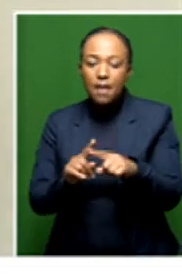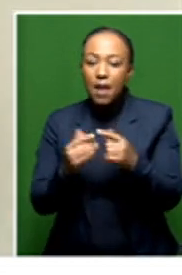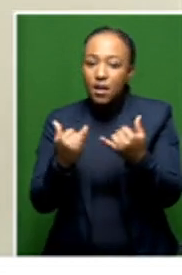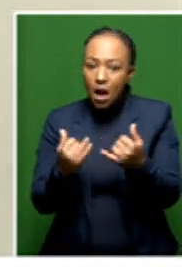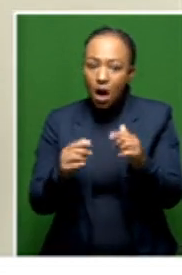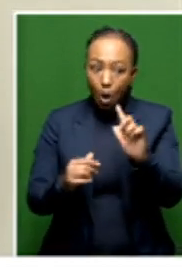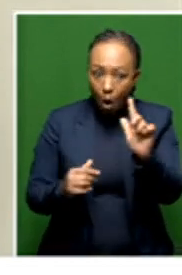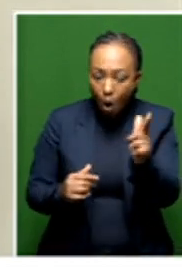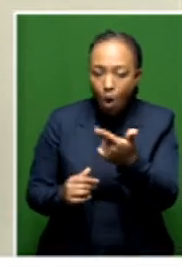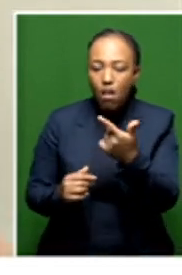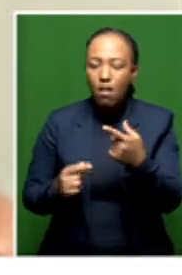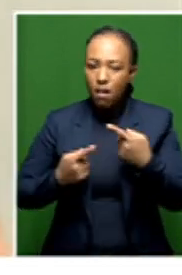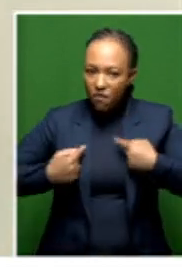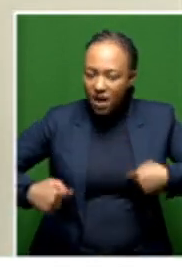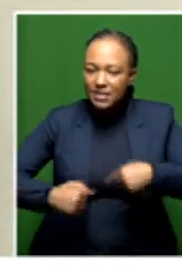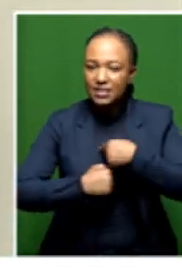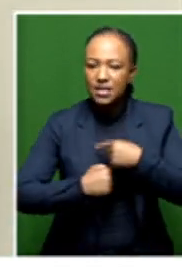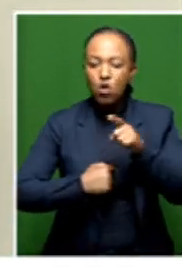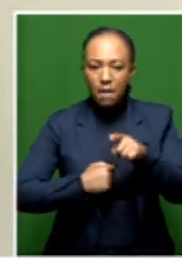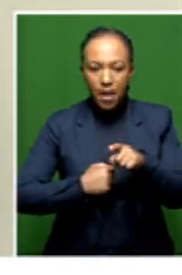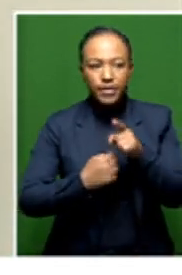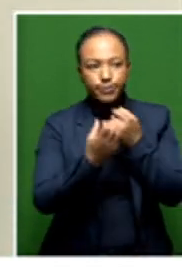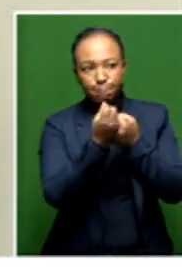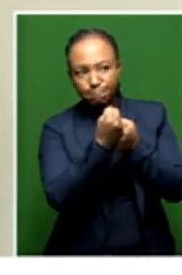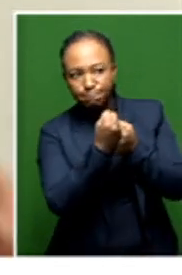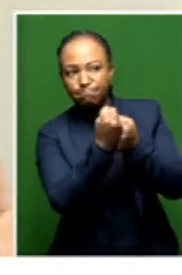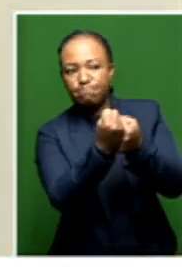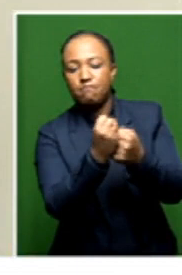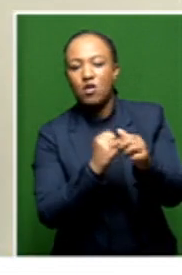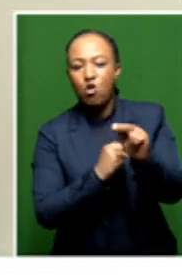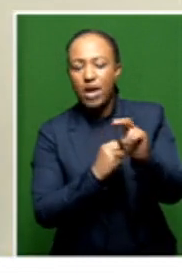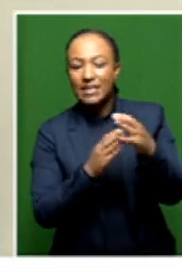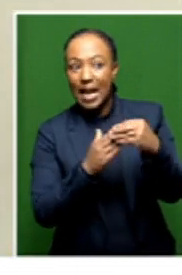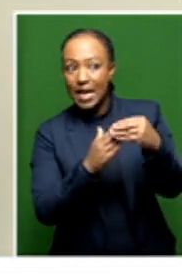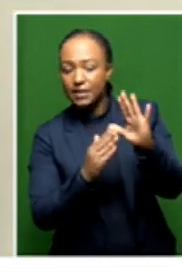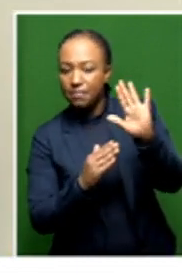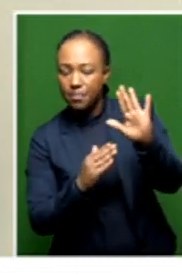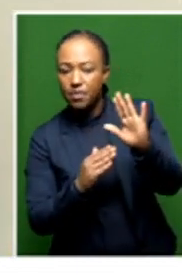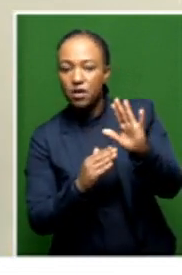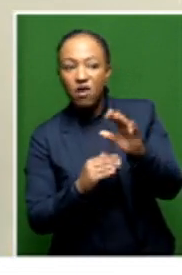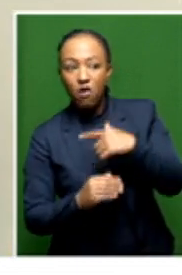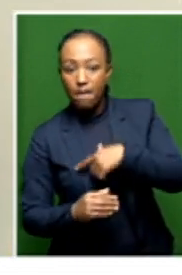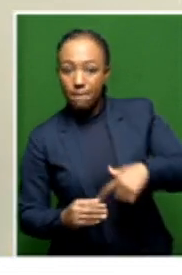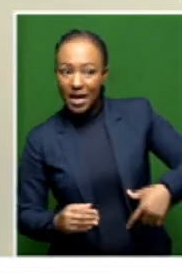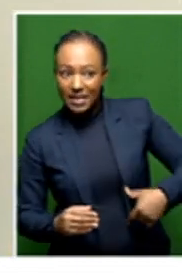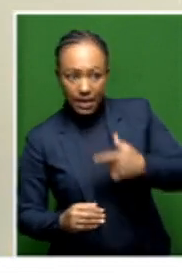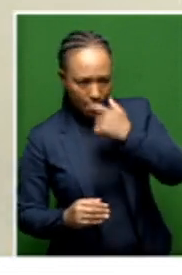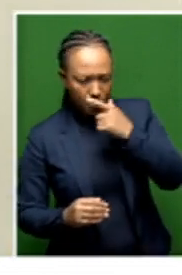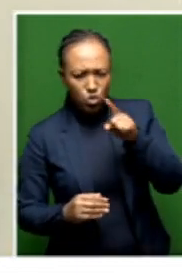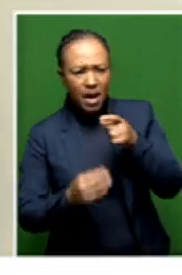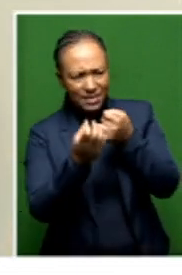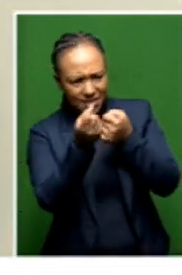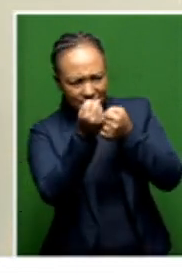us to rally behind the leadership of the ANC, to rally behind the leadership of President Cyril Ramaphosa,